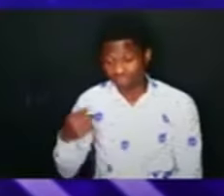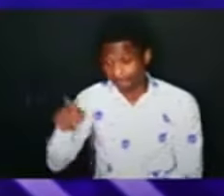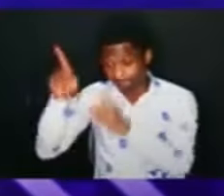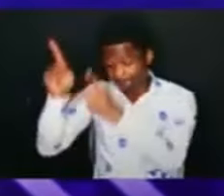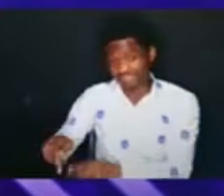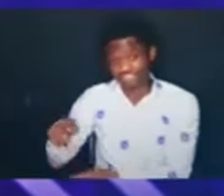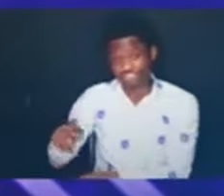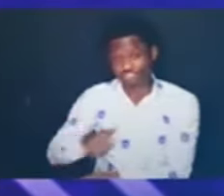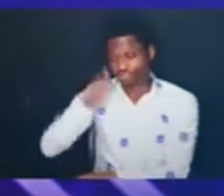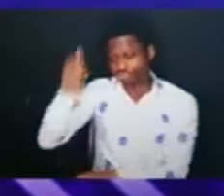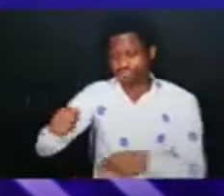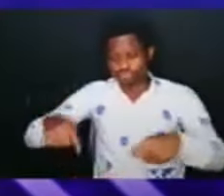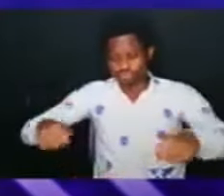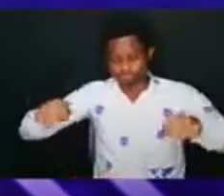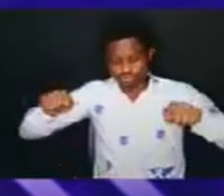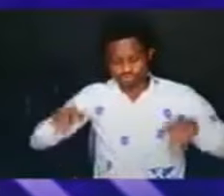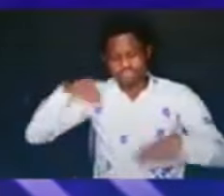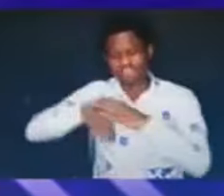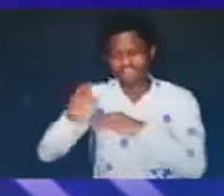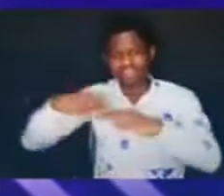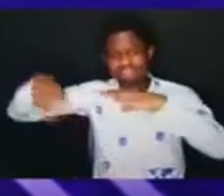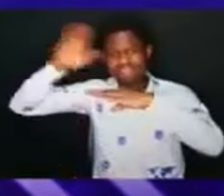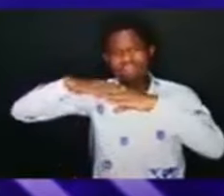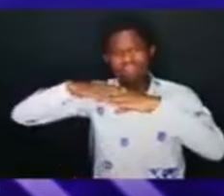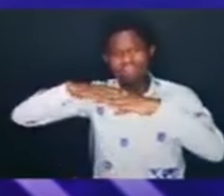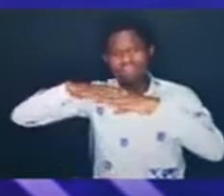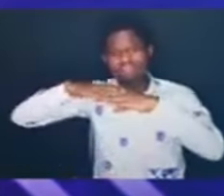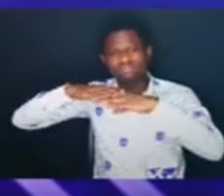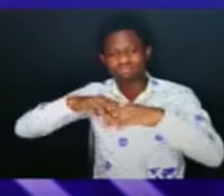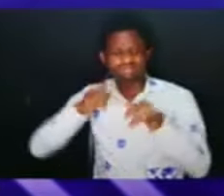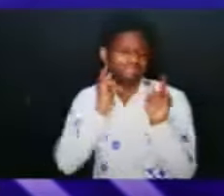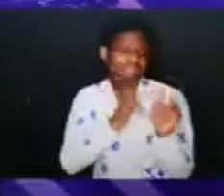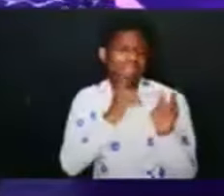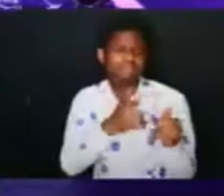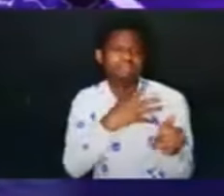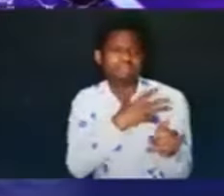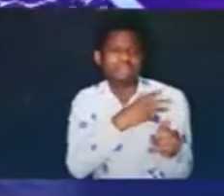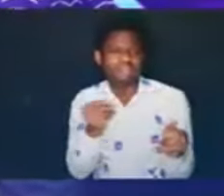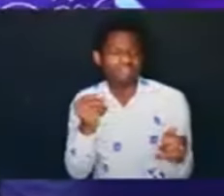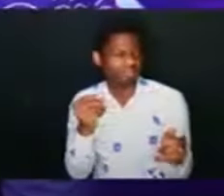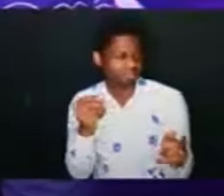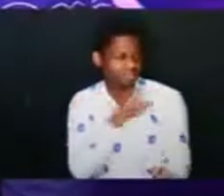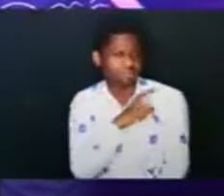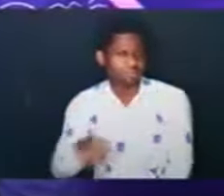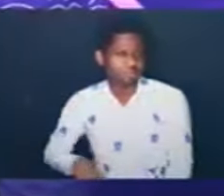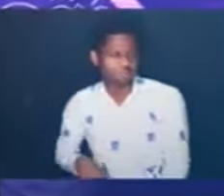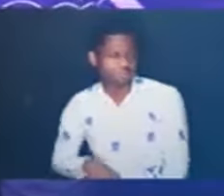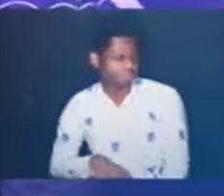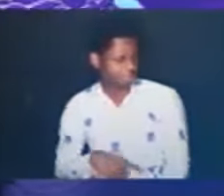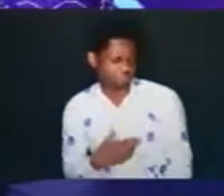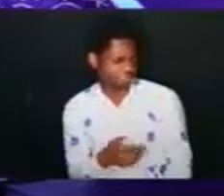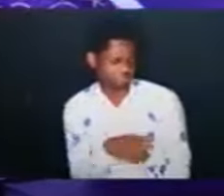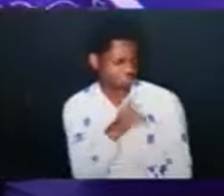The one enthroned in heaven laughs, the Lord scoffs at them. The otis throne esre, a